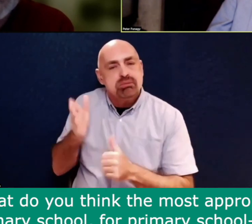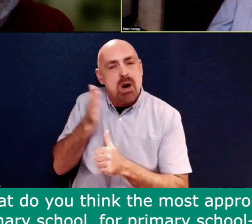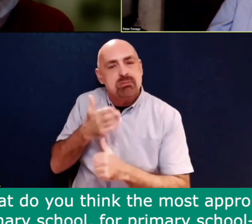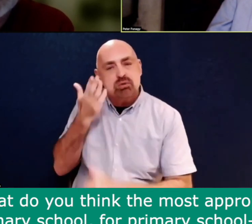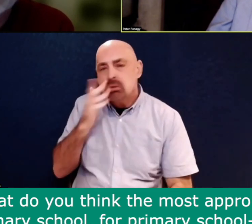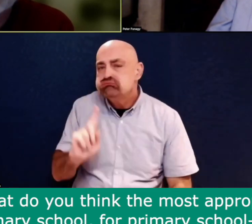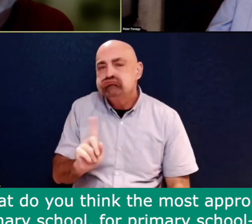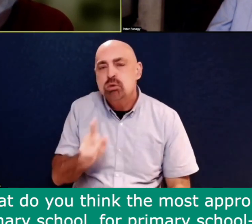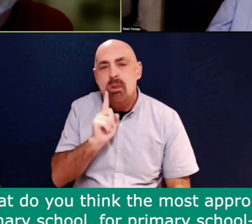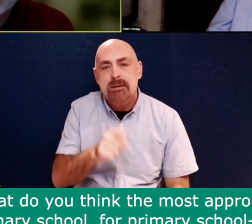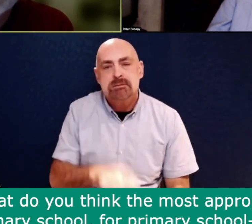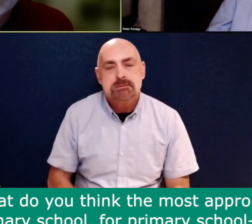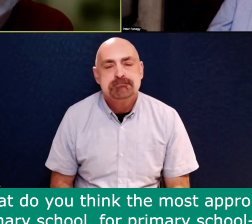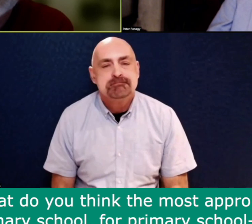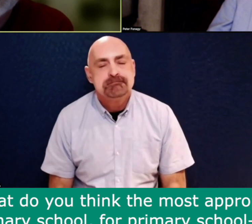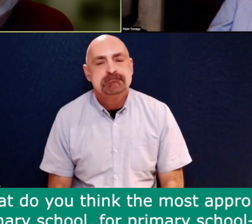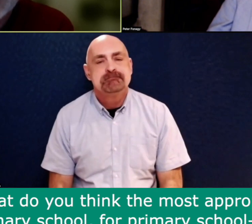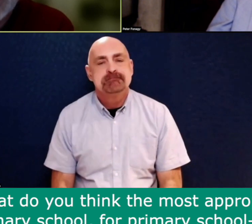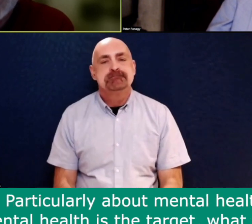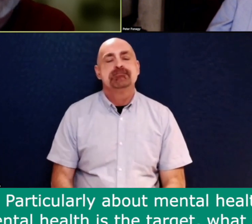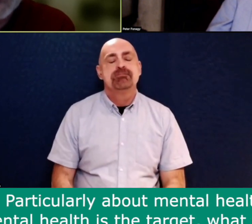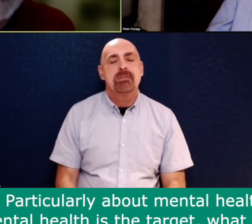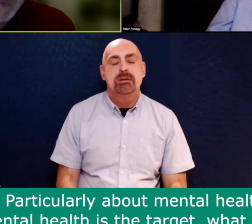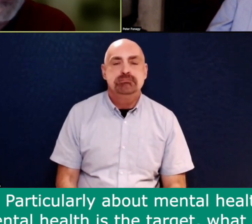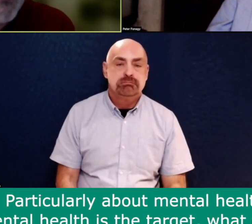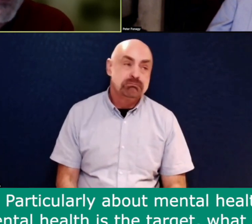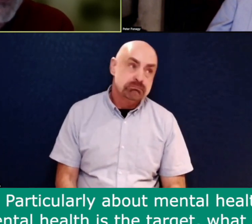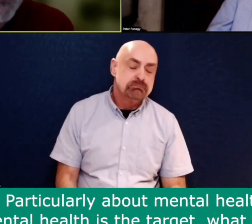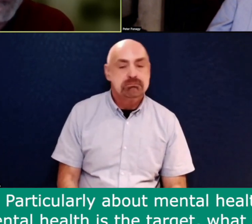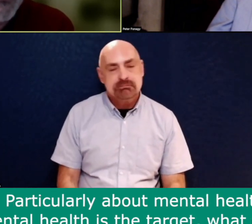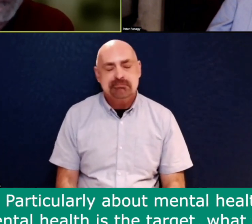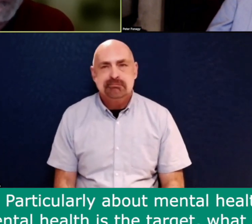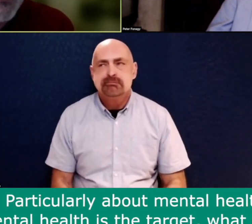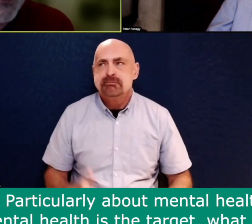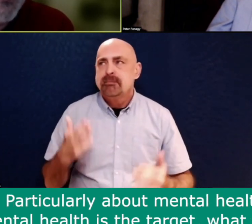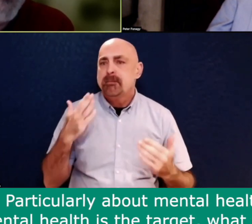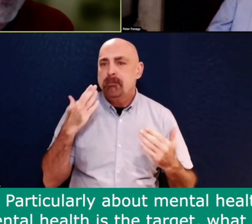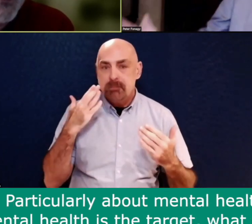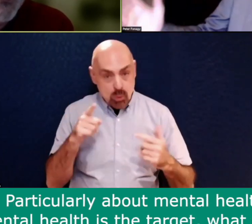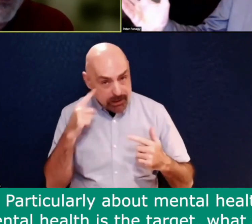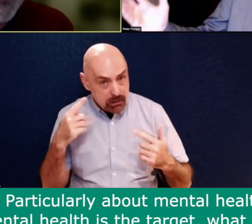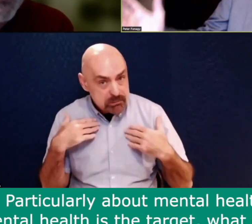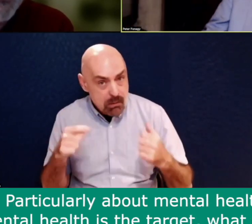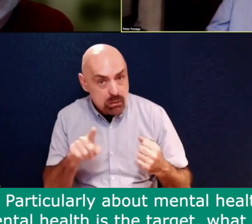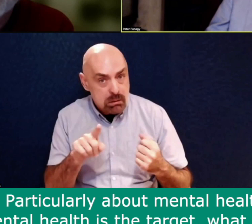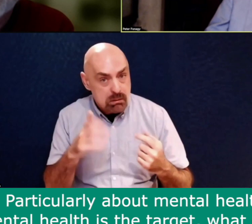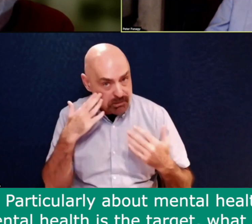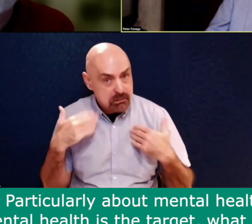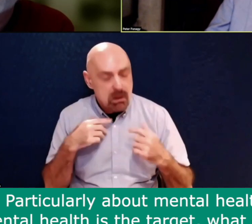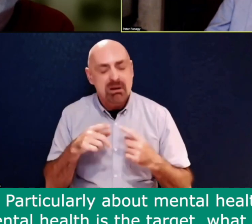for primary school-age children? Particularly about mental health, or yeah, I've been